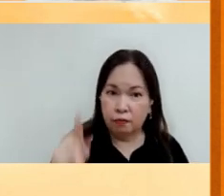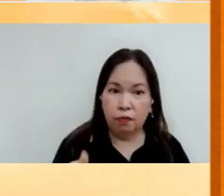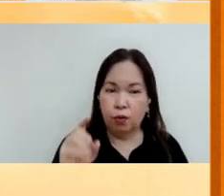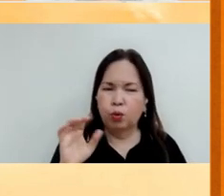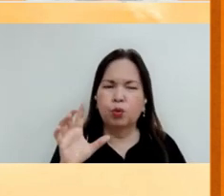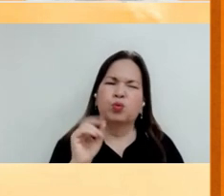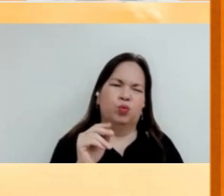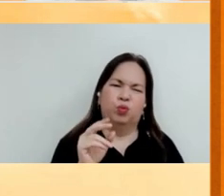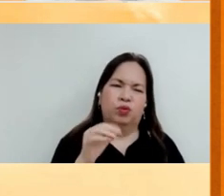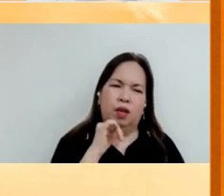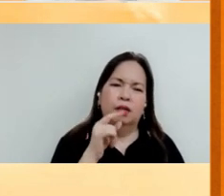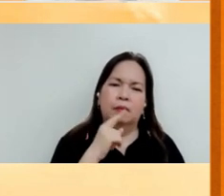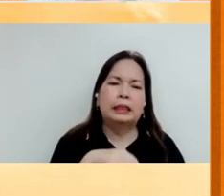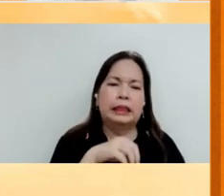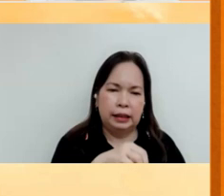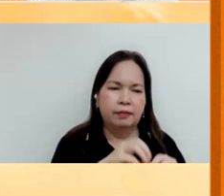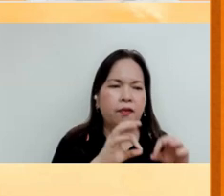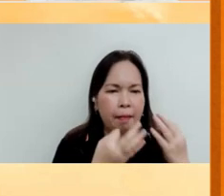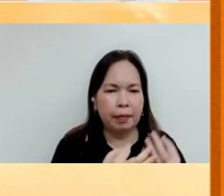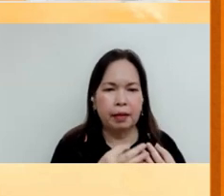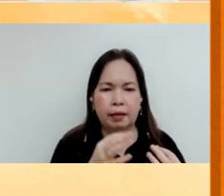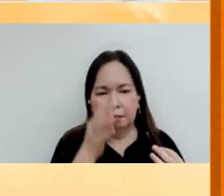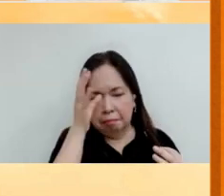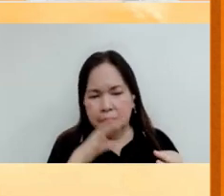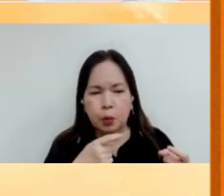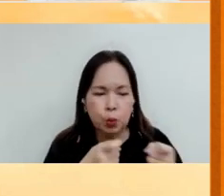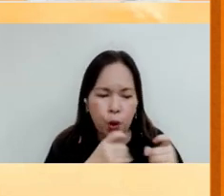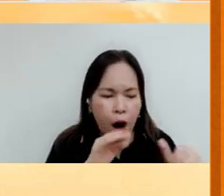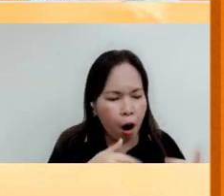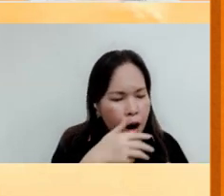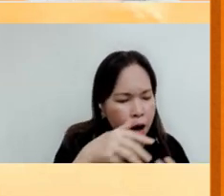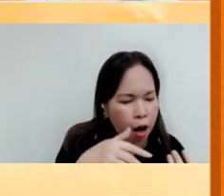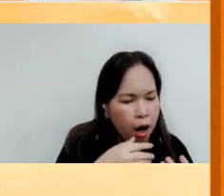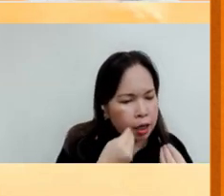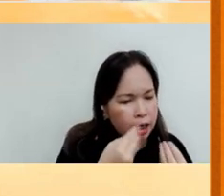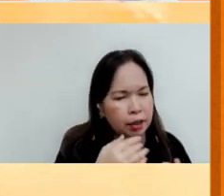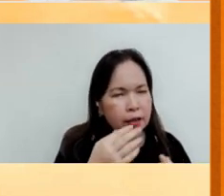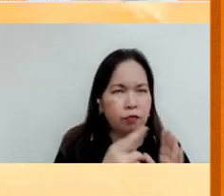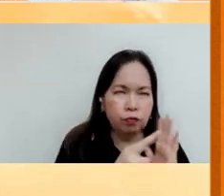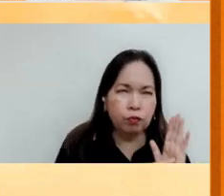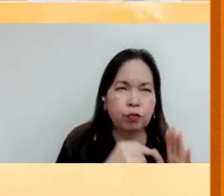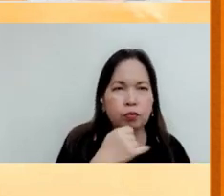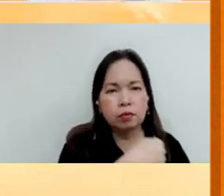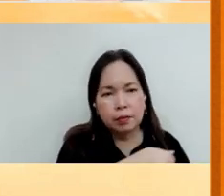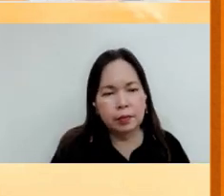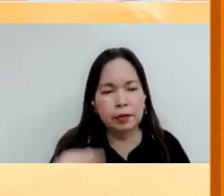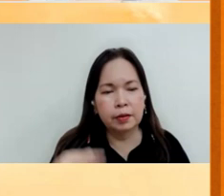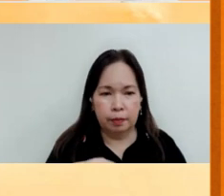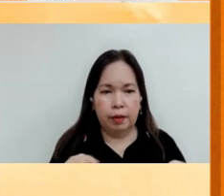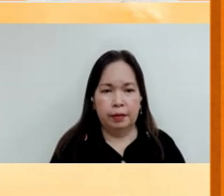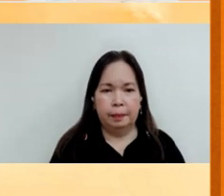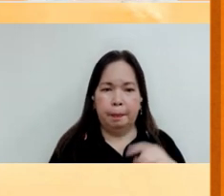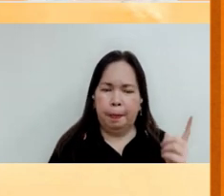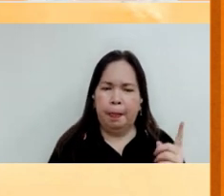very internal. And what are the common challenges in detecting anxiety? Sometimes you can discount these